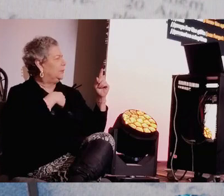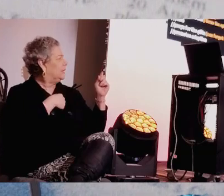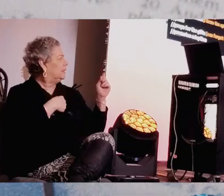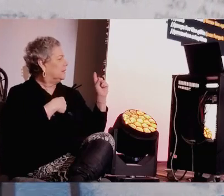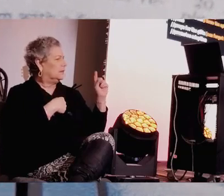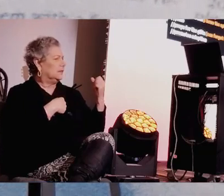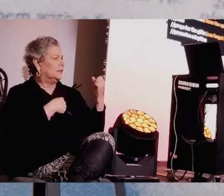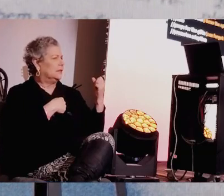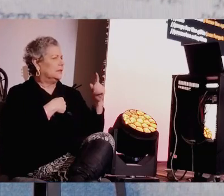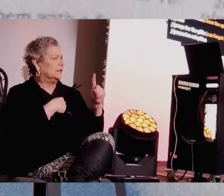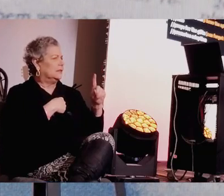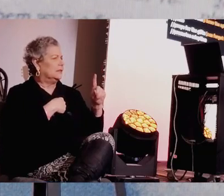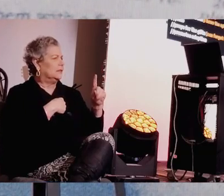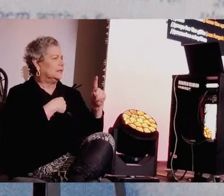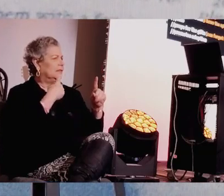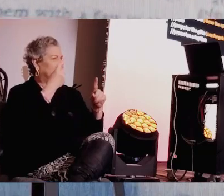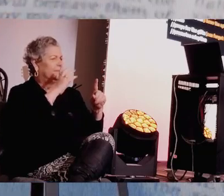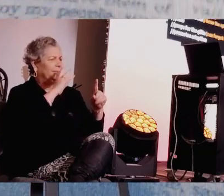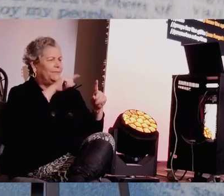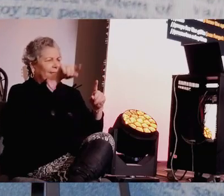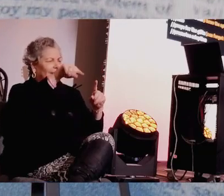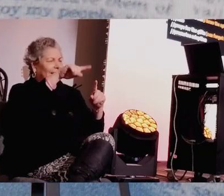No need to apologize.